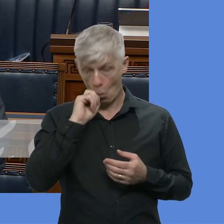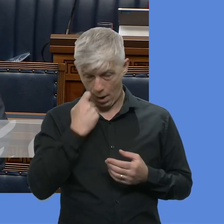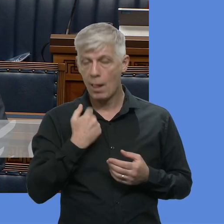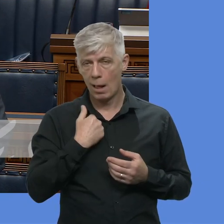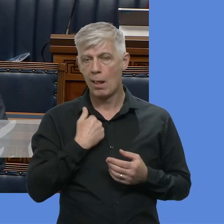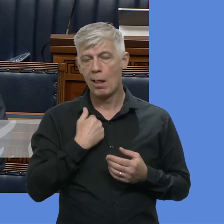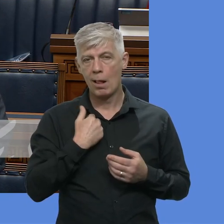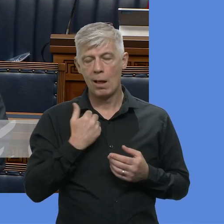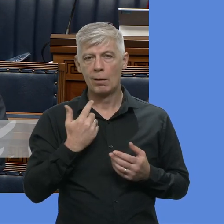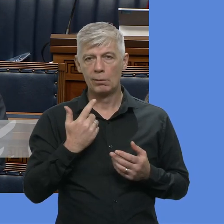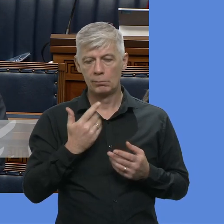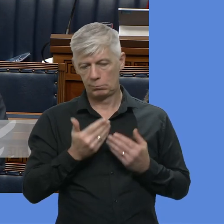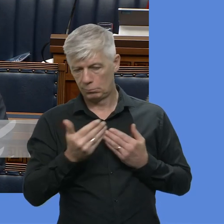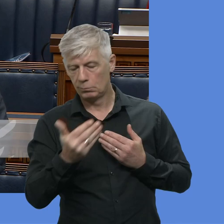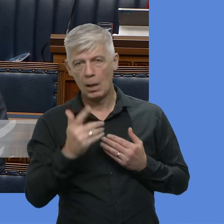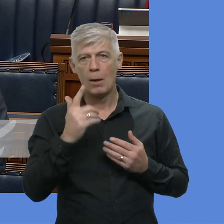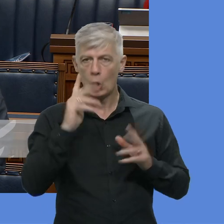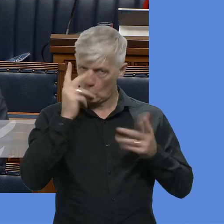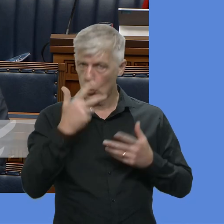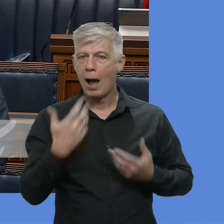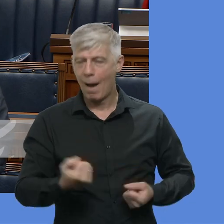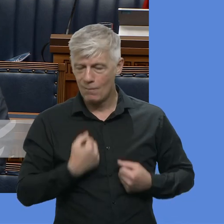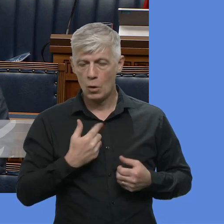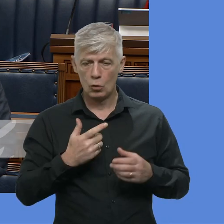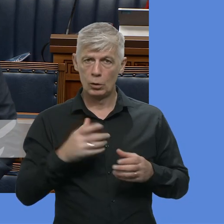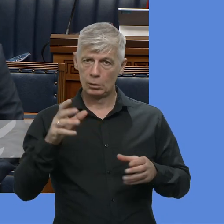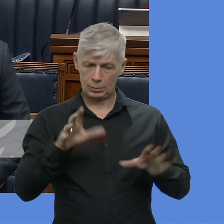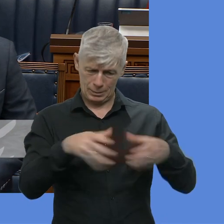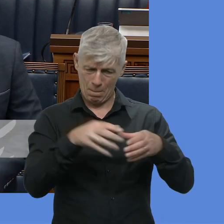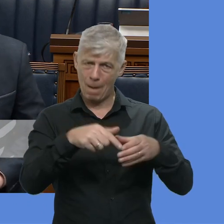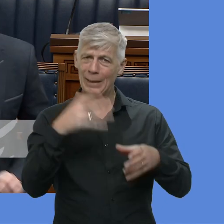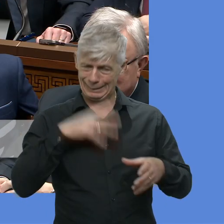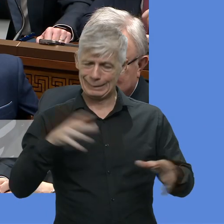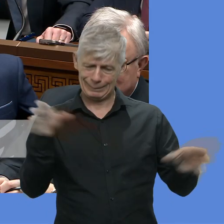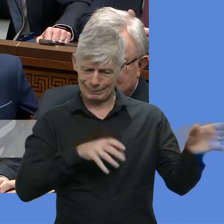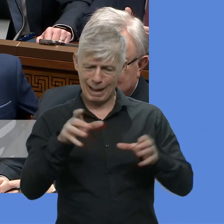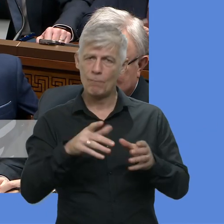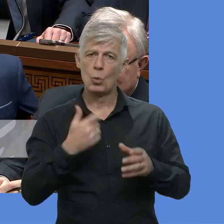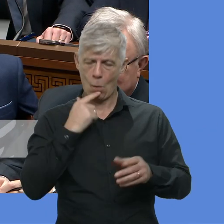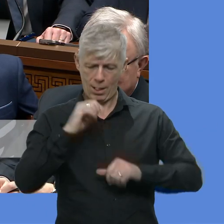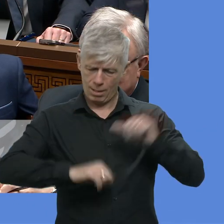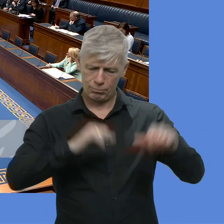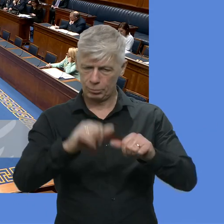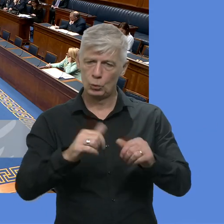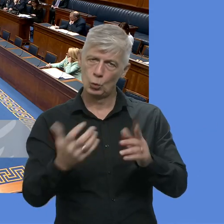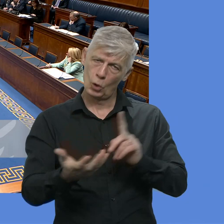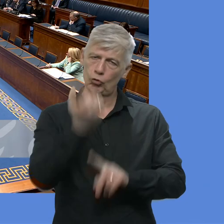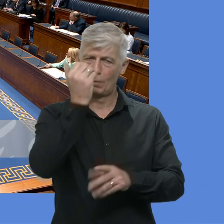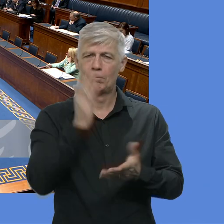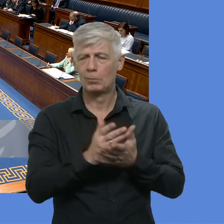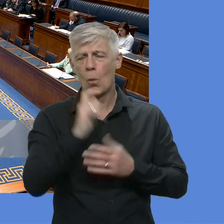have concerns over that. We need a properly resourced department, and we'll take the necessary steps to try to achieve that. I call Cheryl